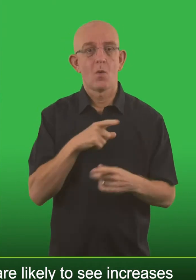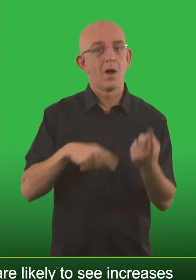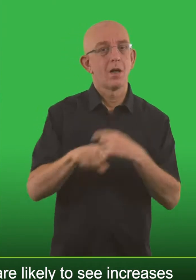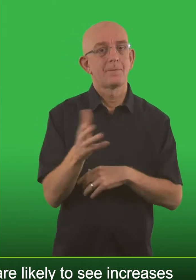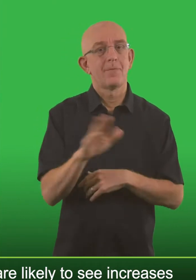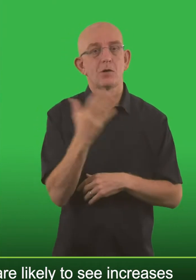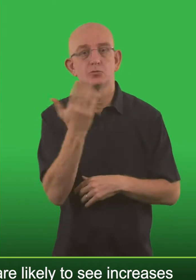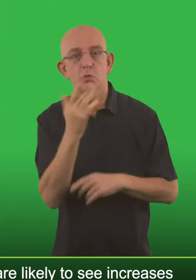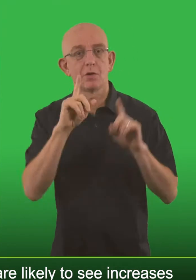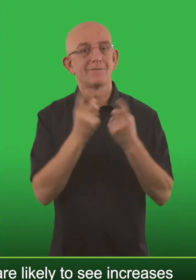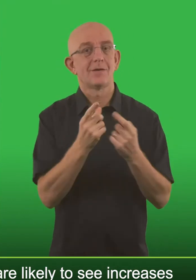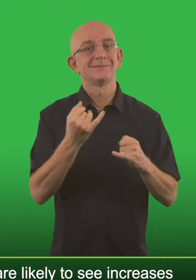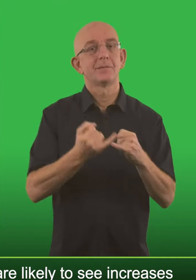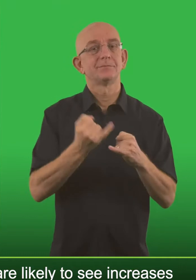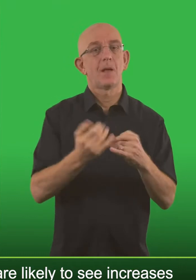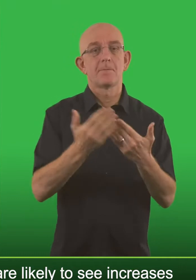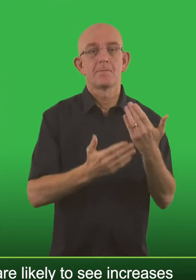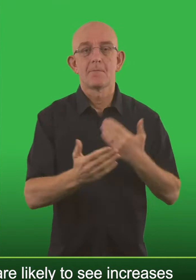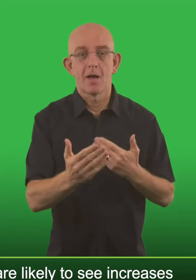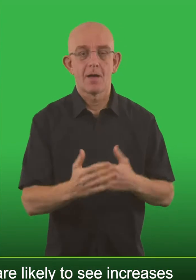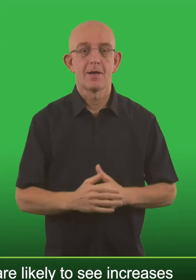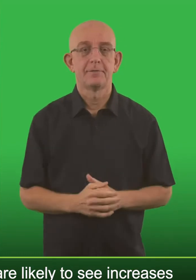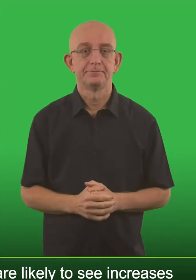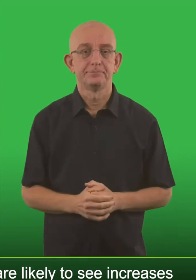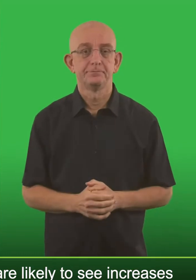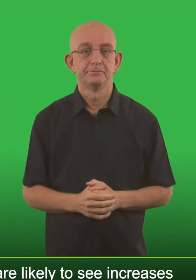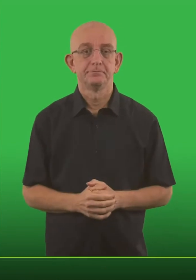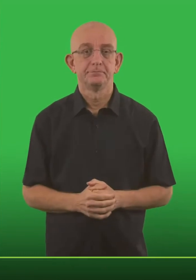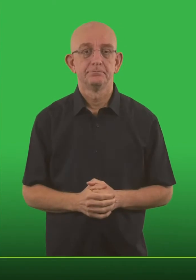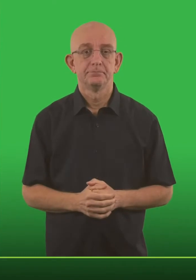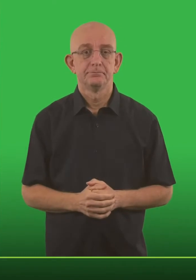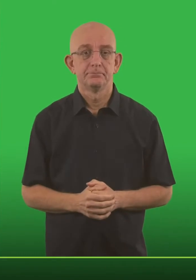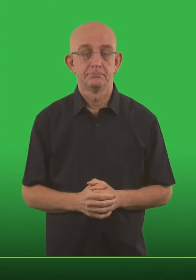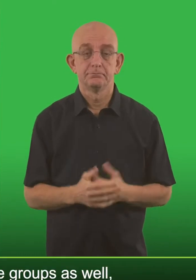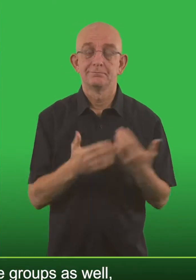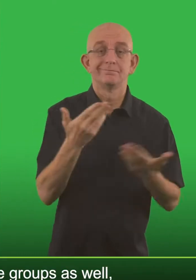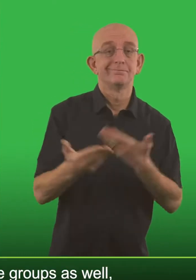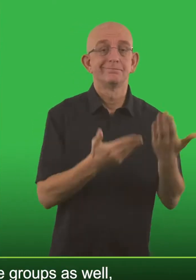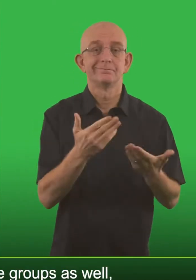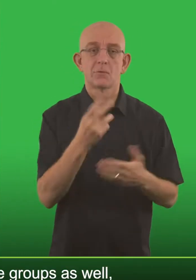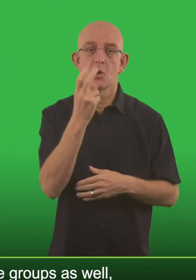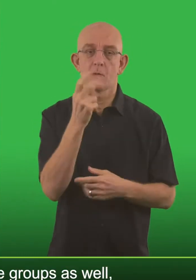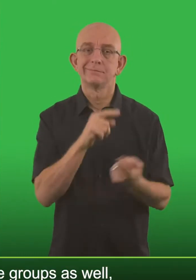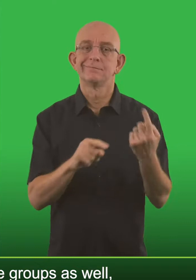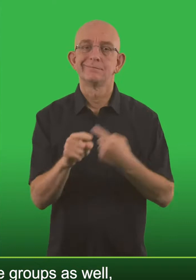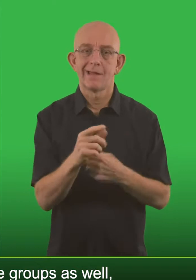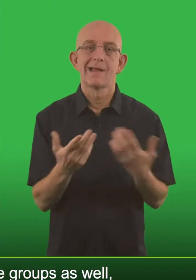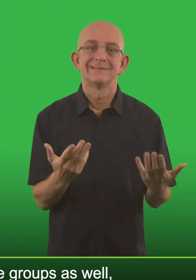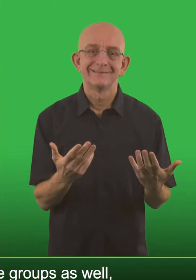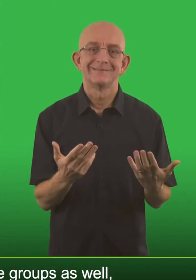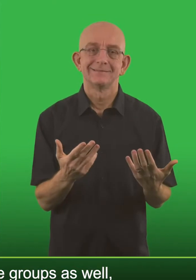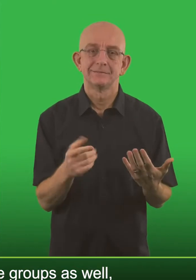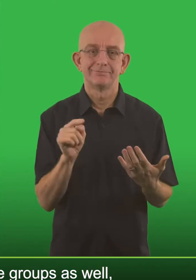likely to see increases with people returning to school and university in September. The case rate is increasing in older age groups